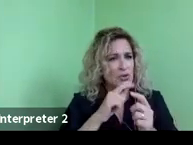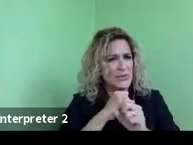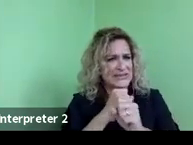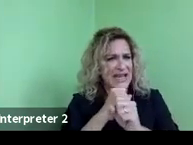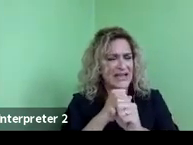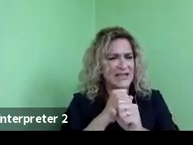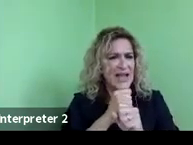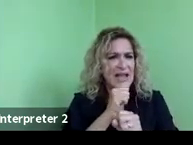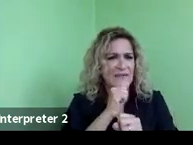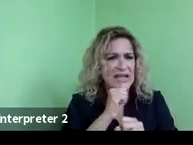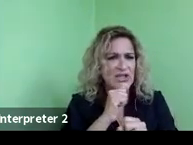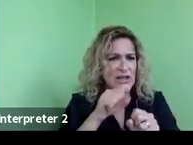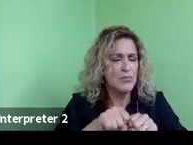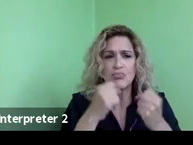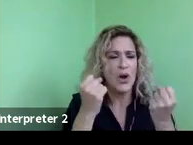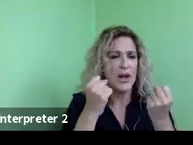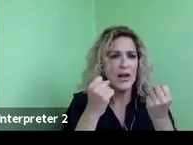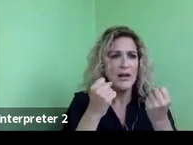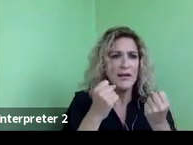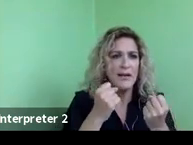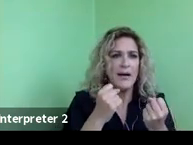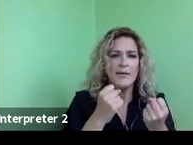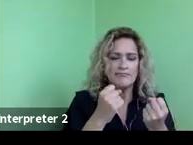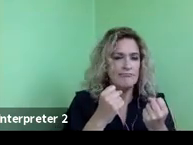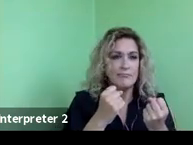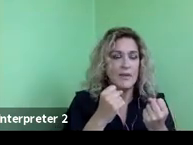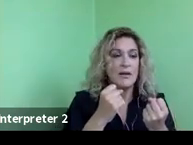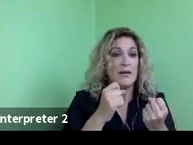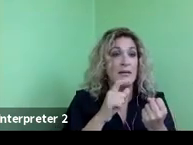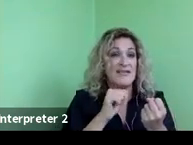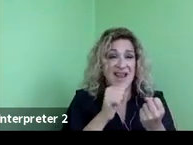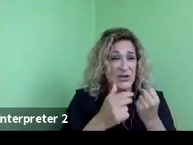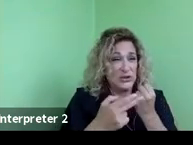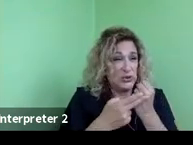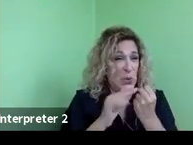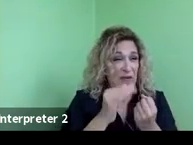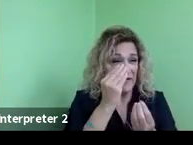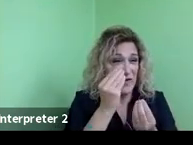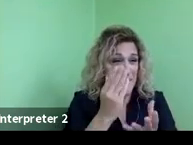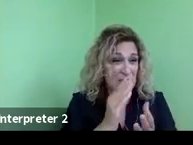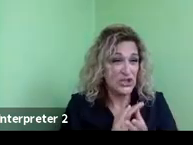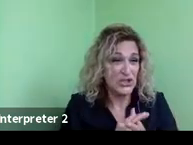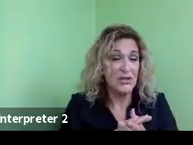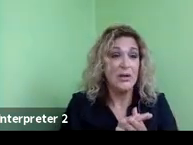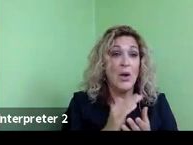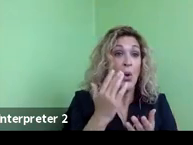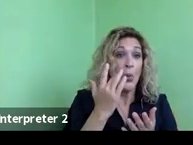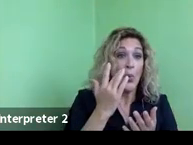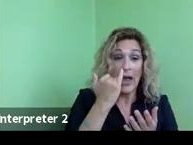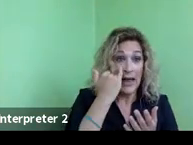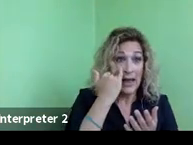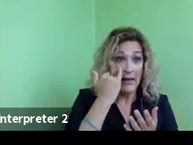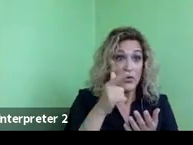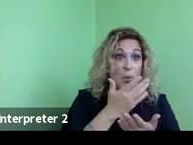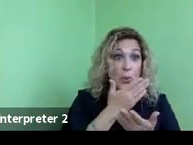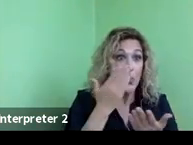privacy and confidentiality is really to not store that information in the first place, because if you don't have it, it can't be taken from